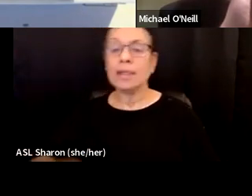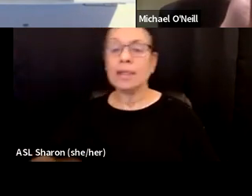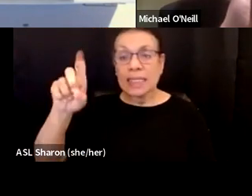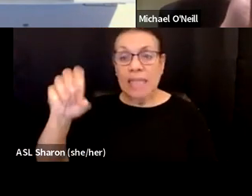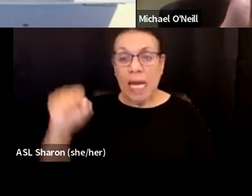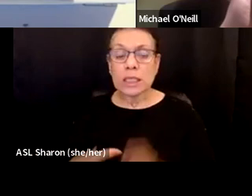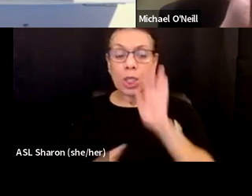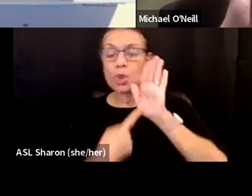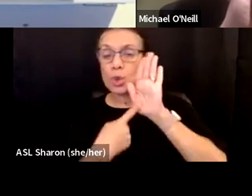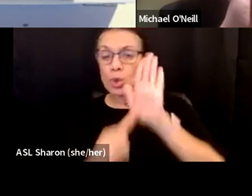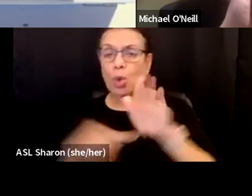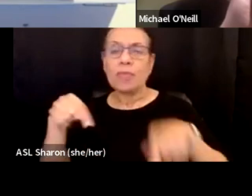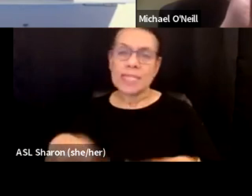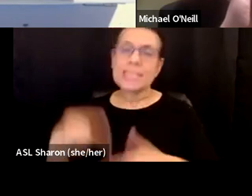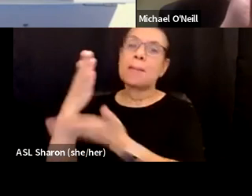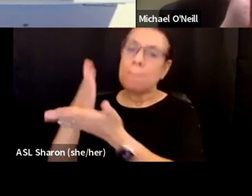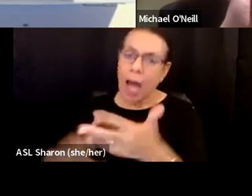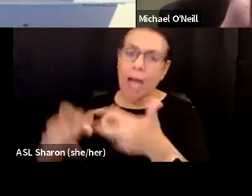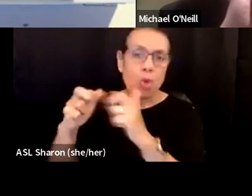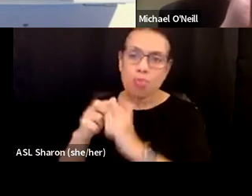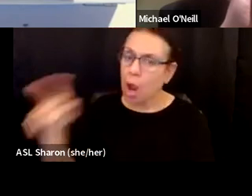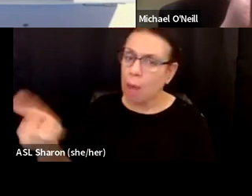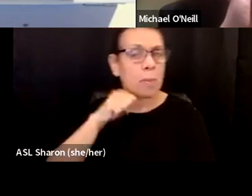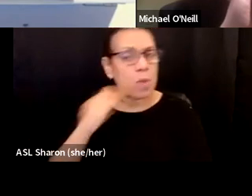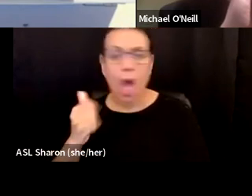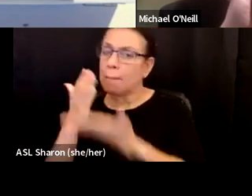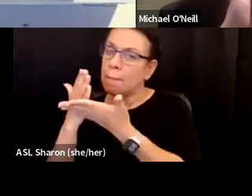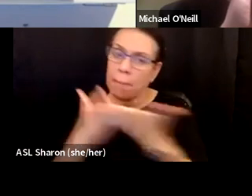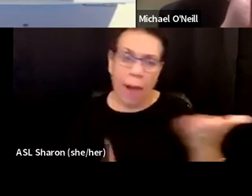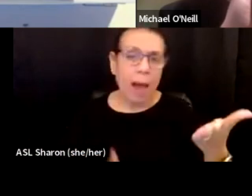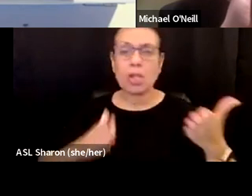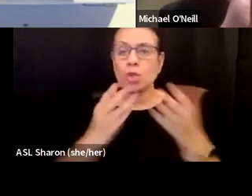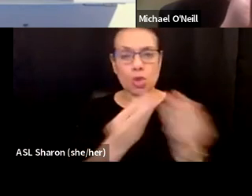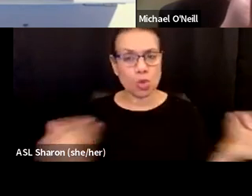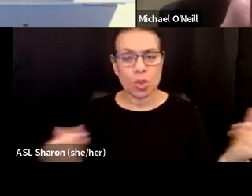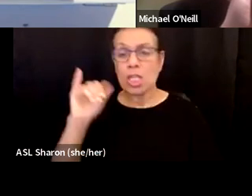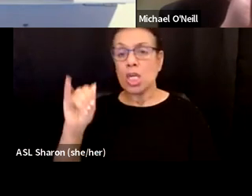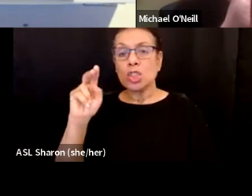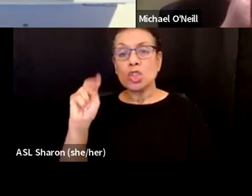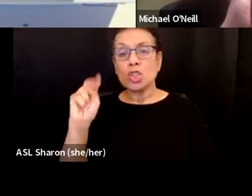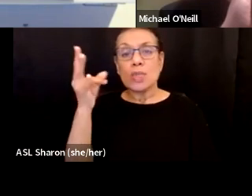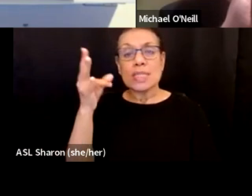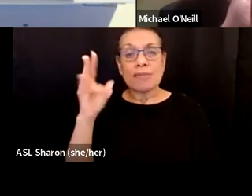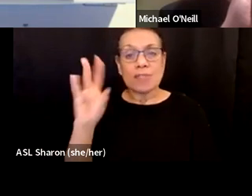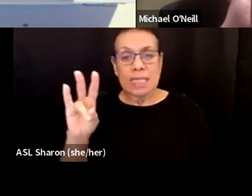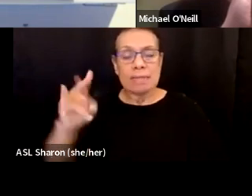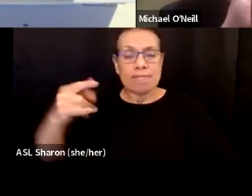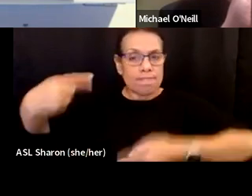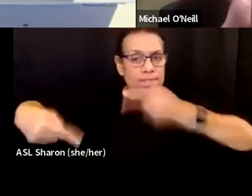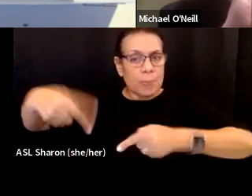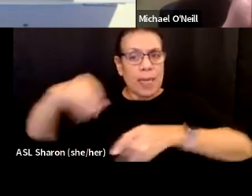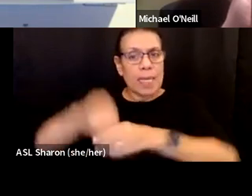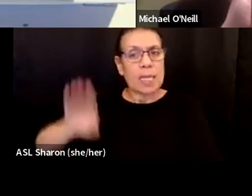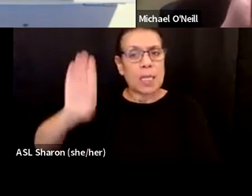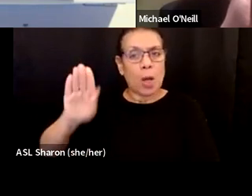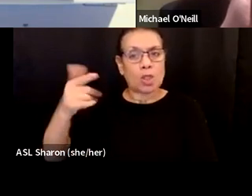demonstrated that as part of the problems instead of part of the solution on january 17th there was a debate in the boston globe